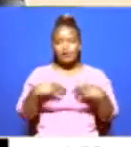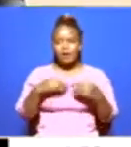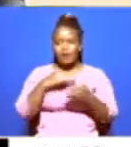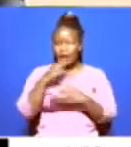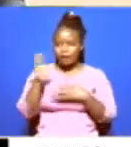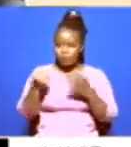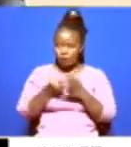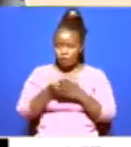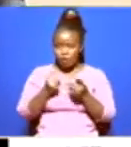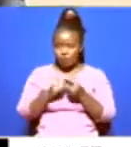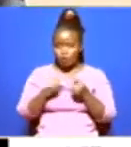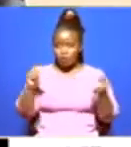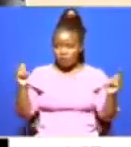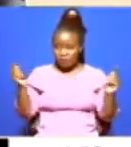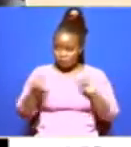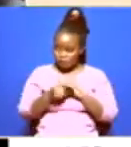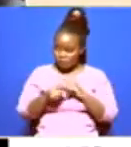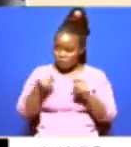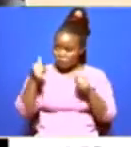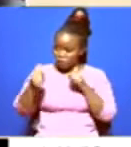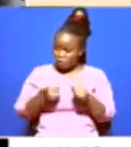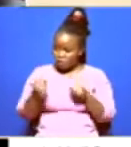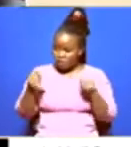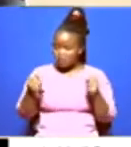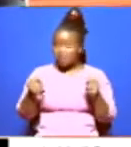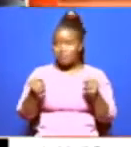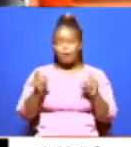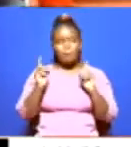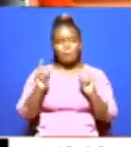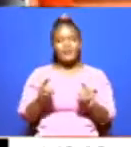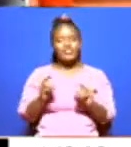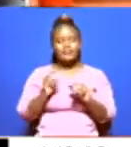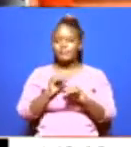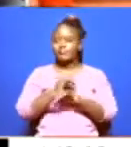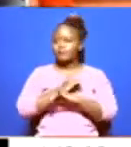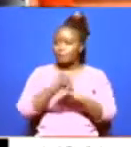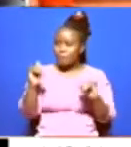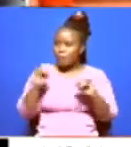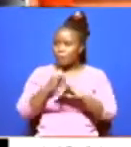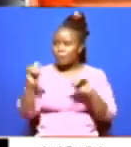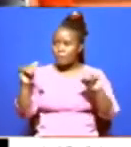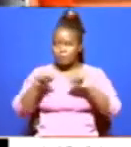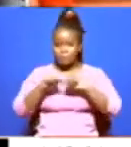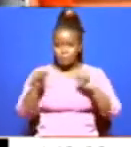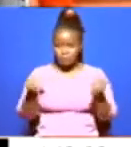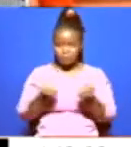bring sanity in our society, respect for the rule of